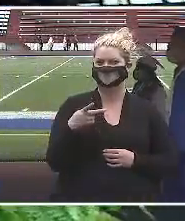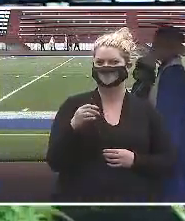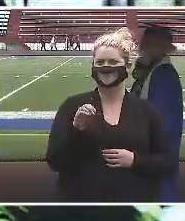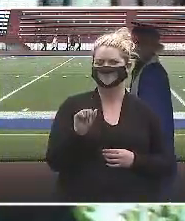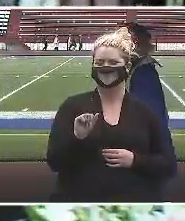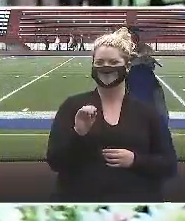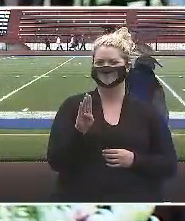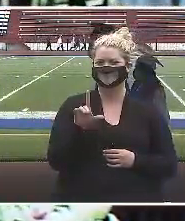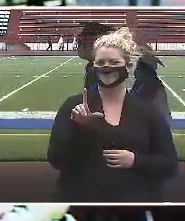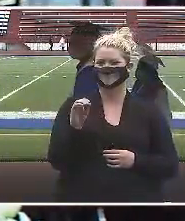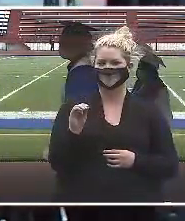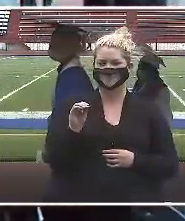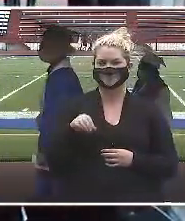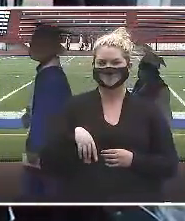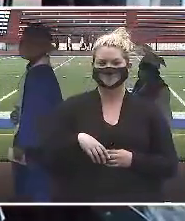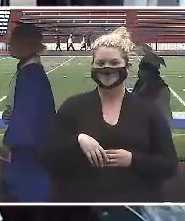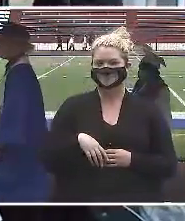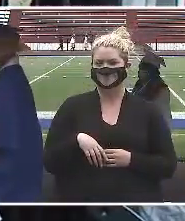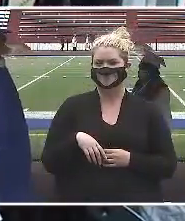Myla Lucas.